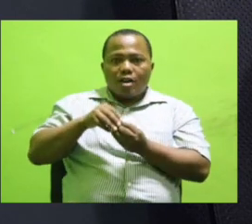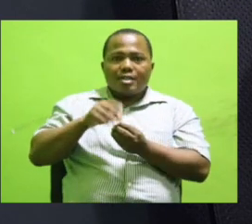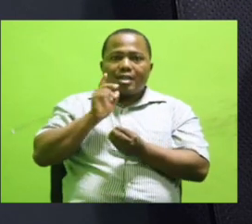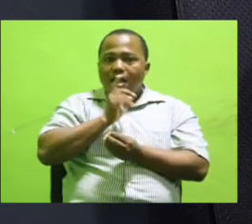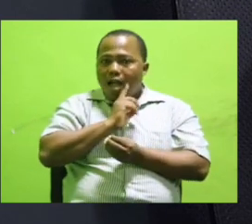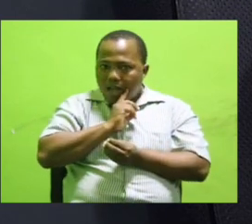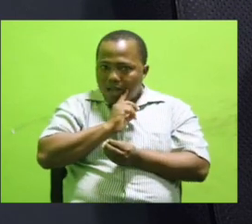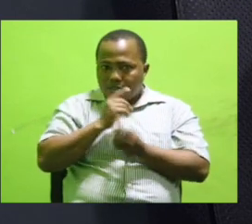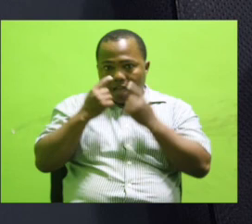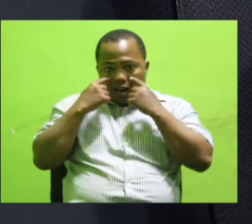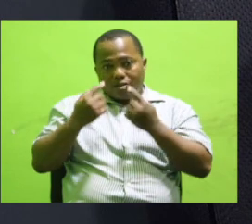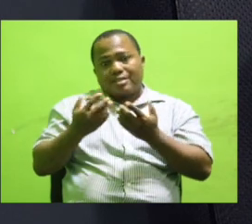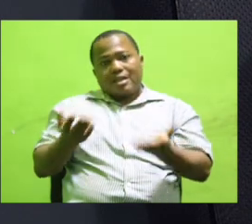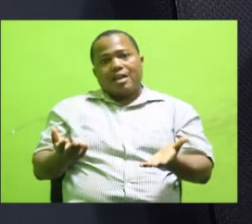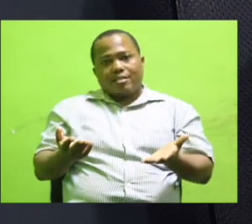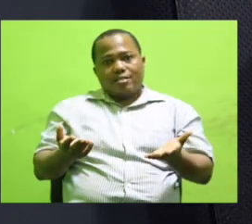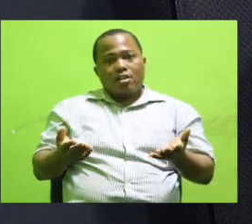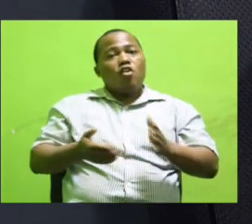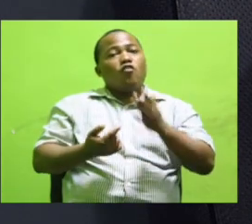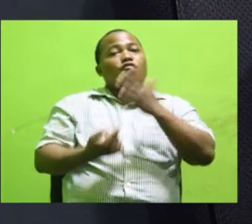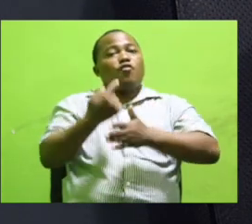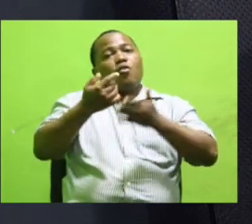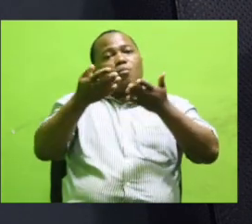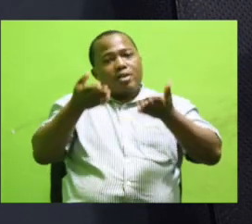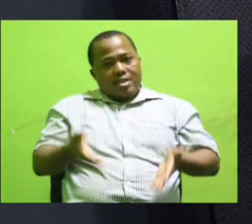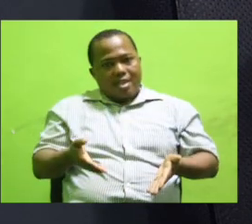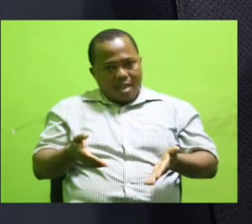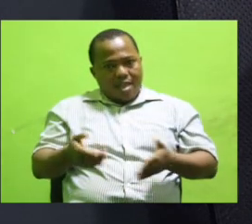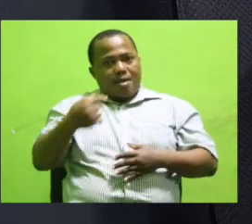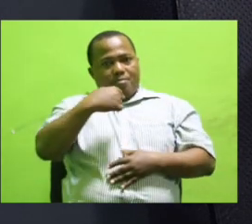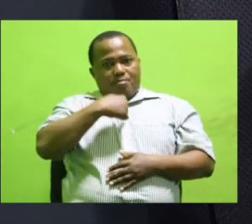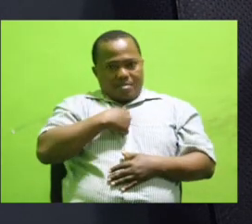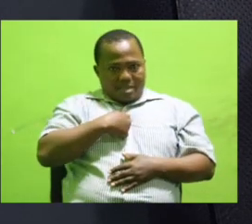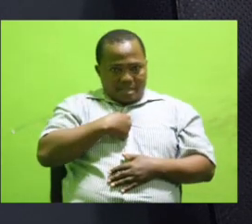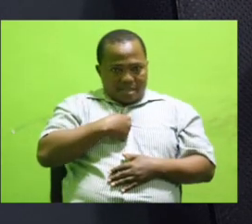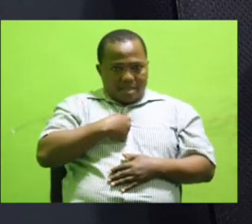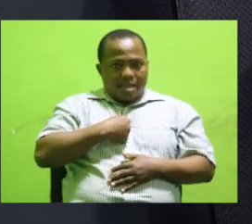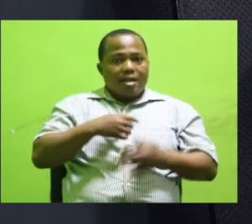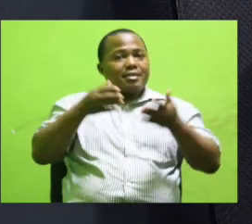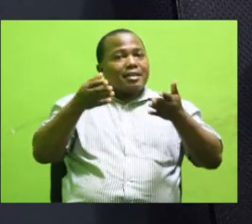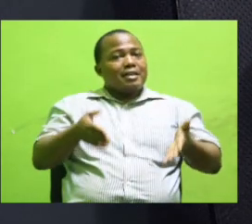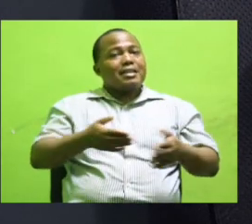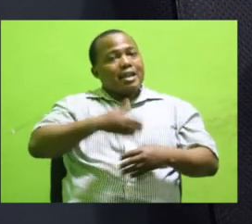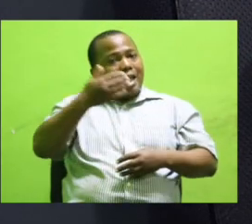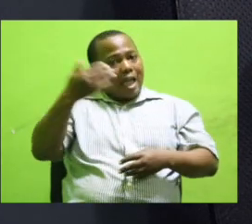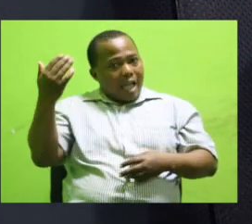causing agent, that they can be either bacterial infections such as gonorrhea and